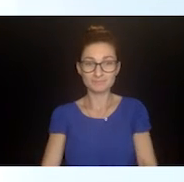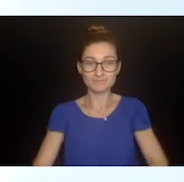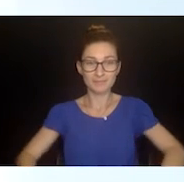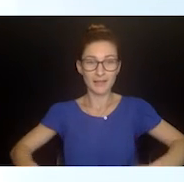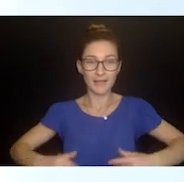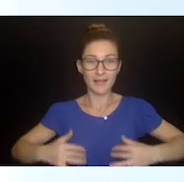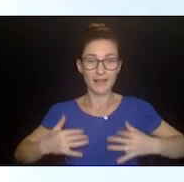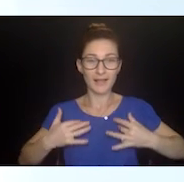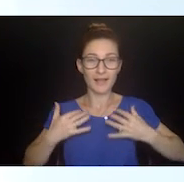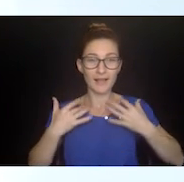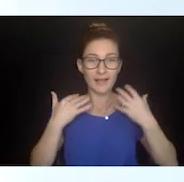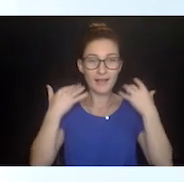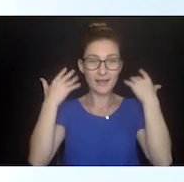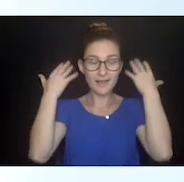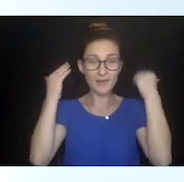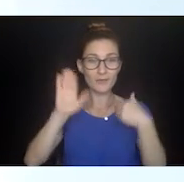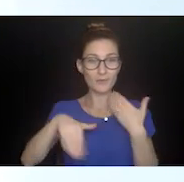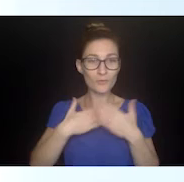body.